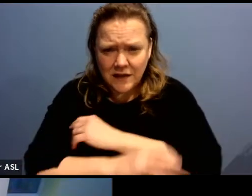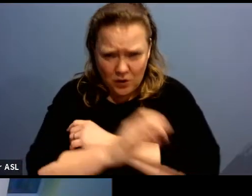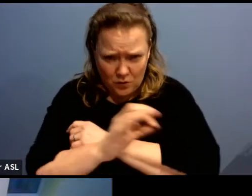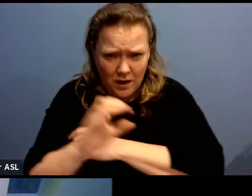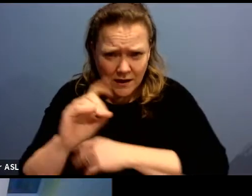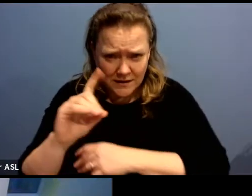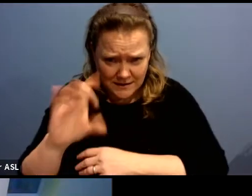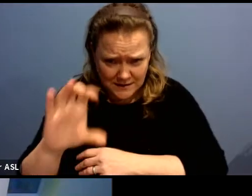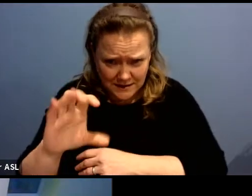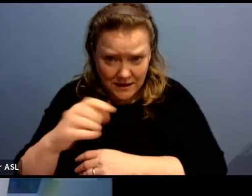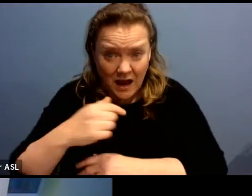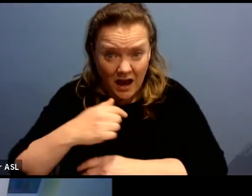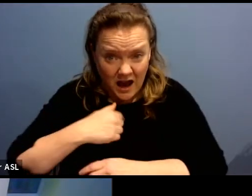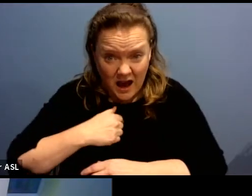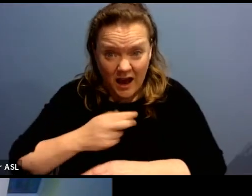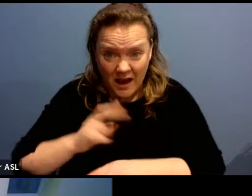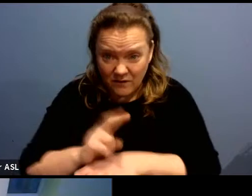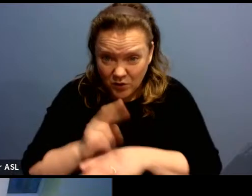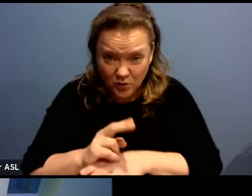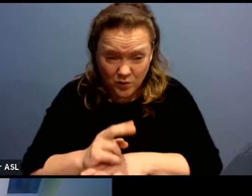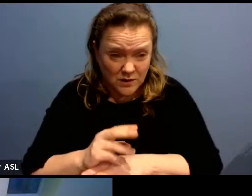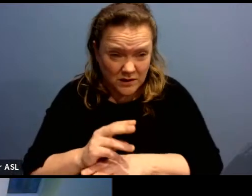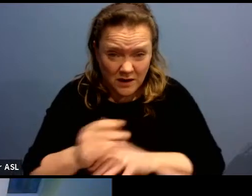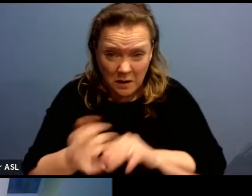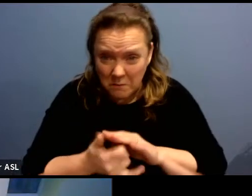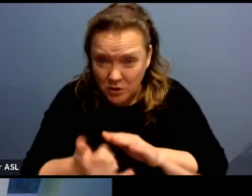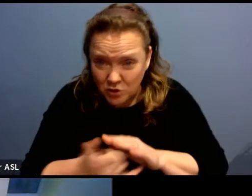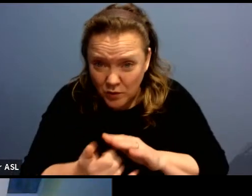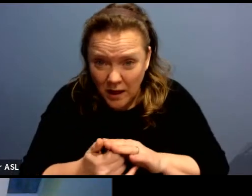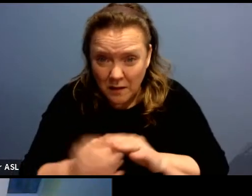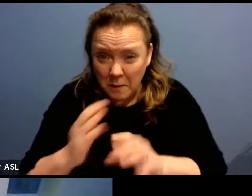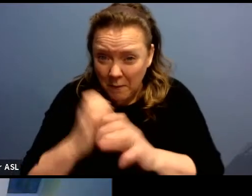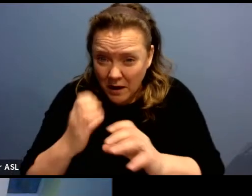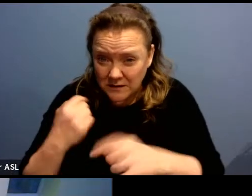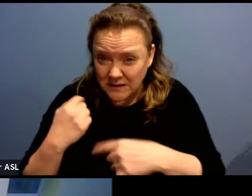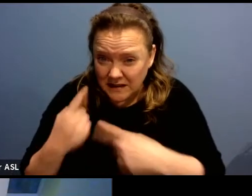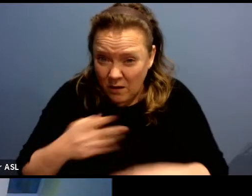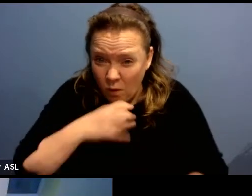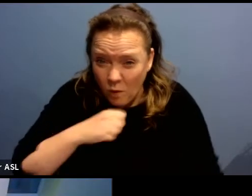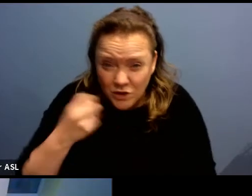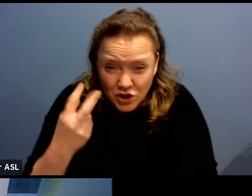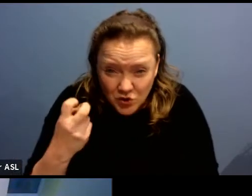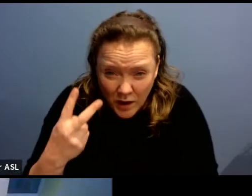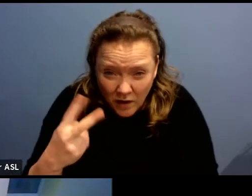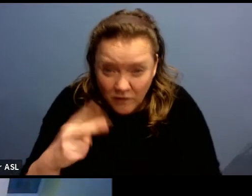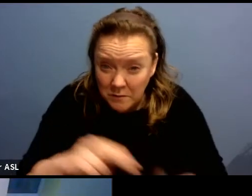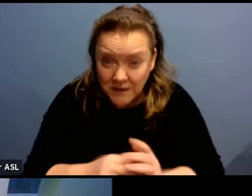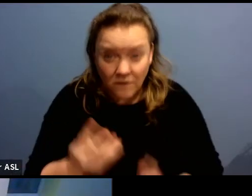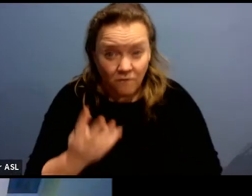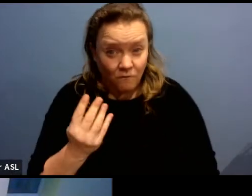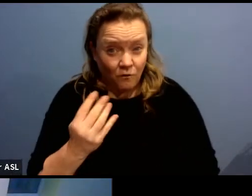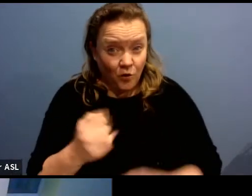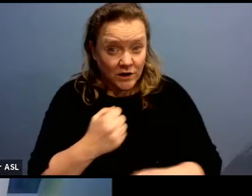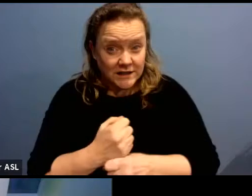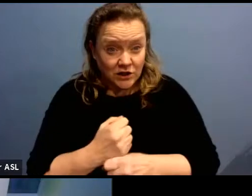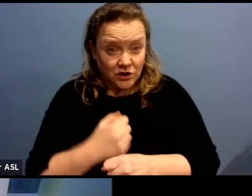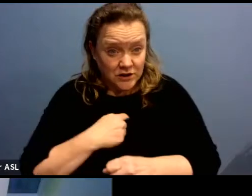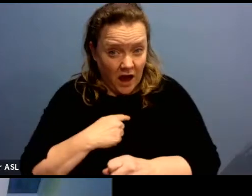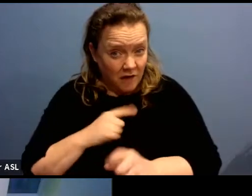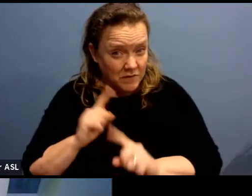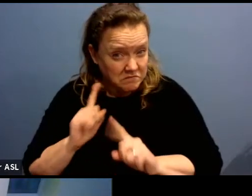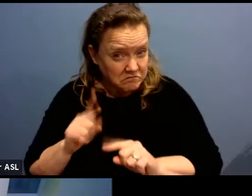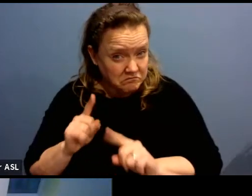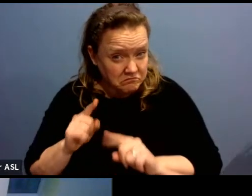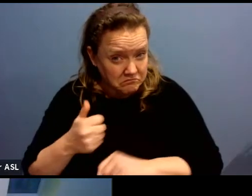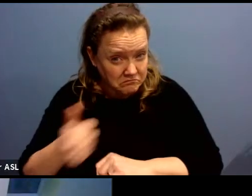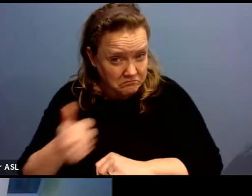used WMATA's Metrorail and Metrobus systems since I was 12 years old. So for me, that's 14 years. So these